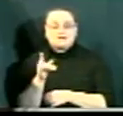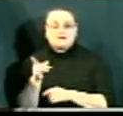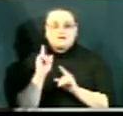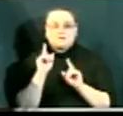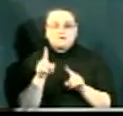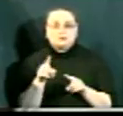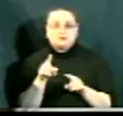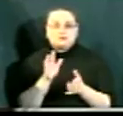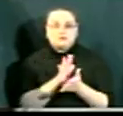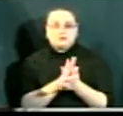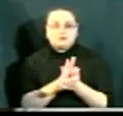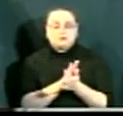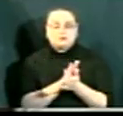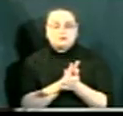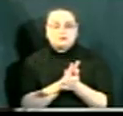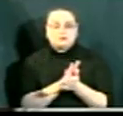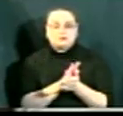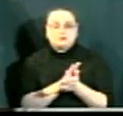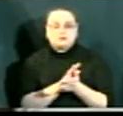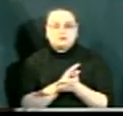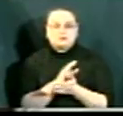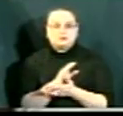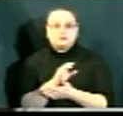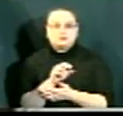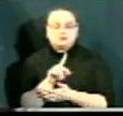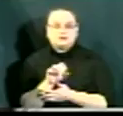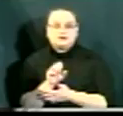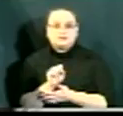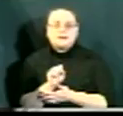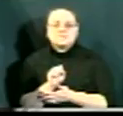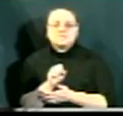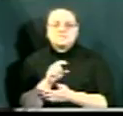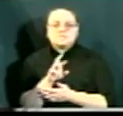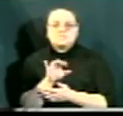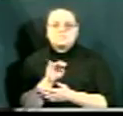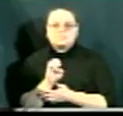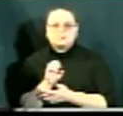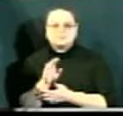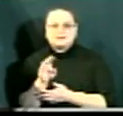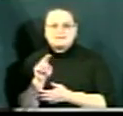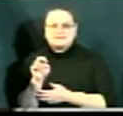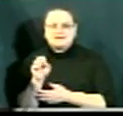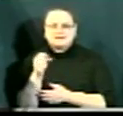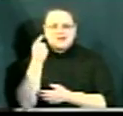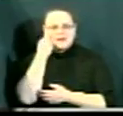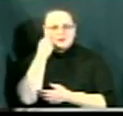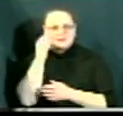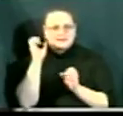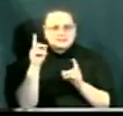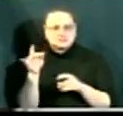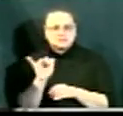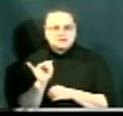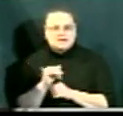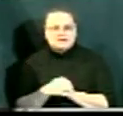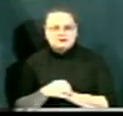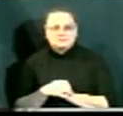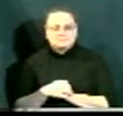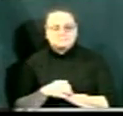to school bags of rice and beans. I don't think that's very educational either.